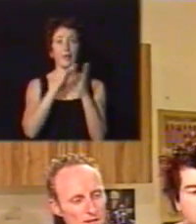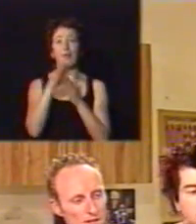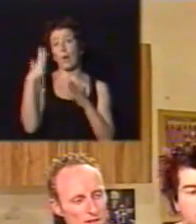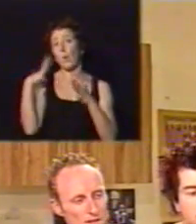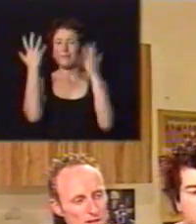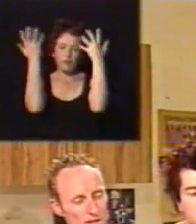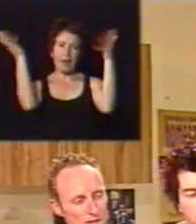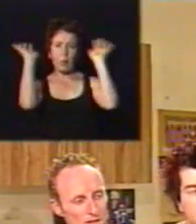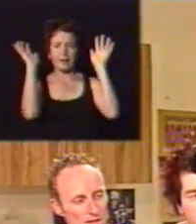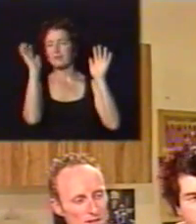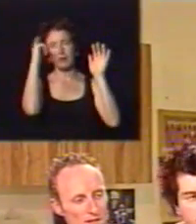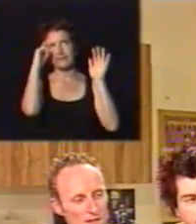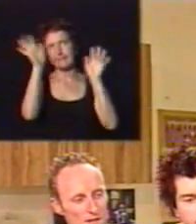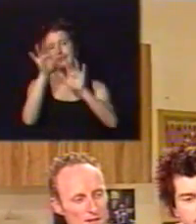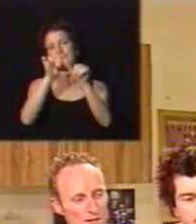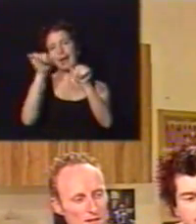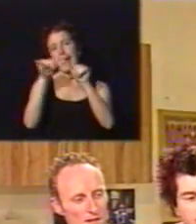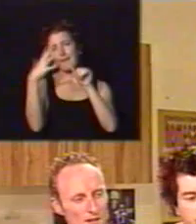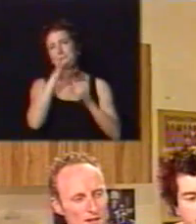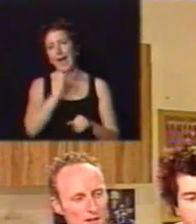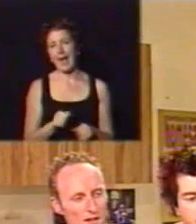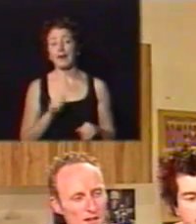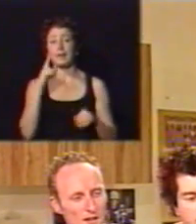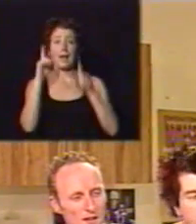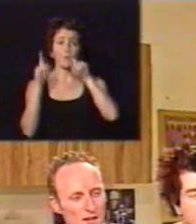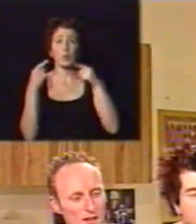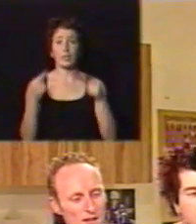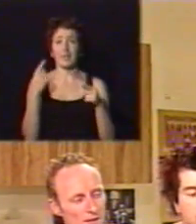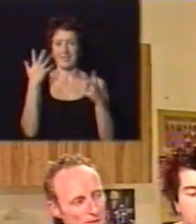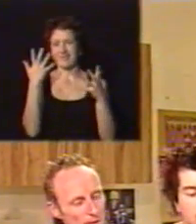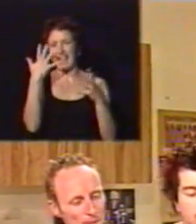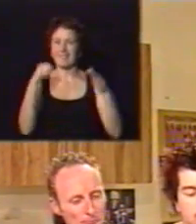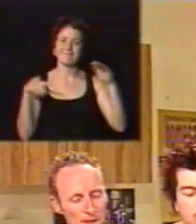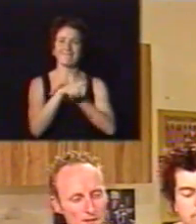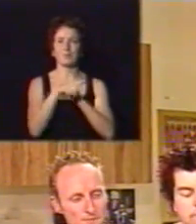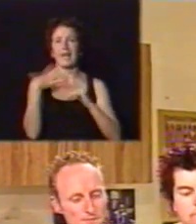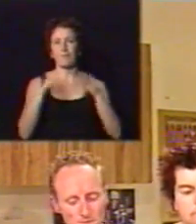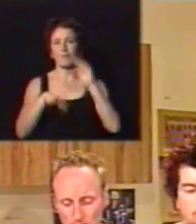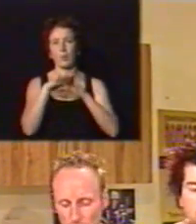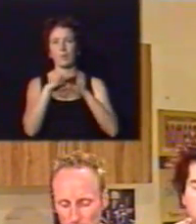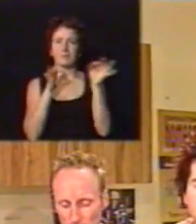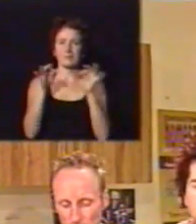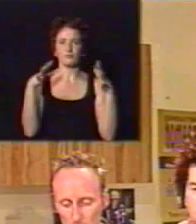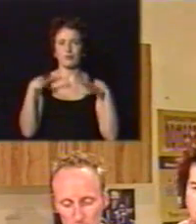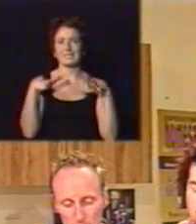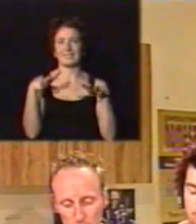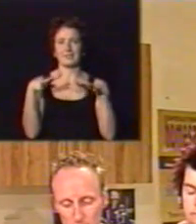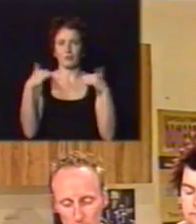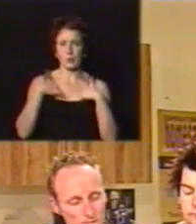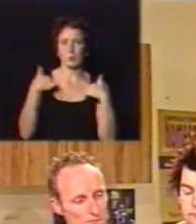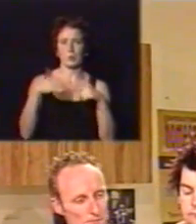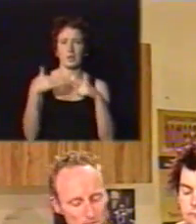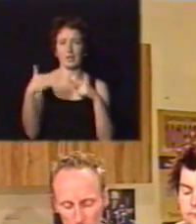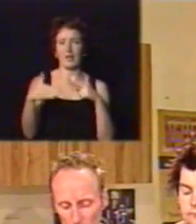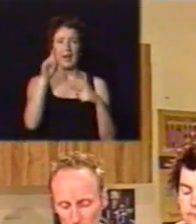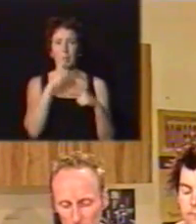then they decided that they'd really have a guy in there. Unfortunately, they had a full dress rehearsal today, so they couldn't to stay here and talk about